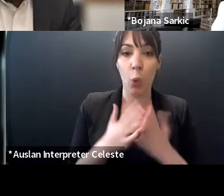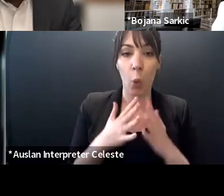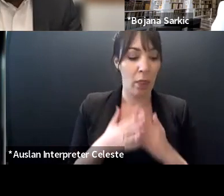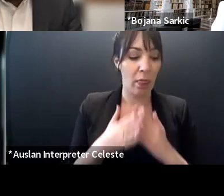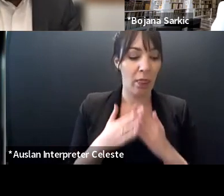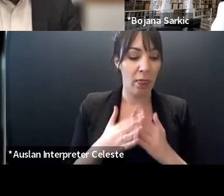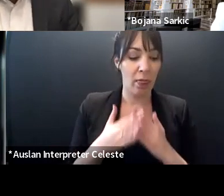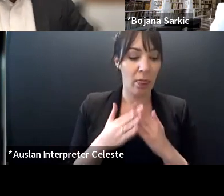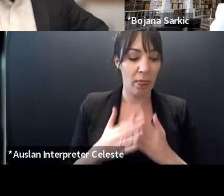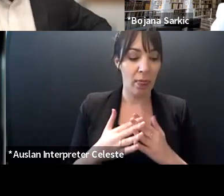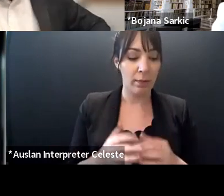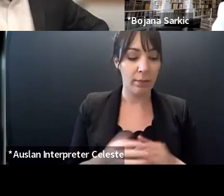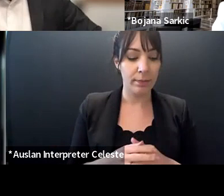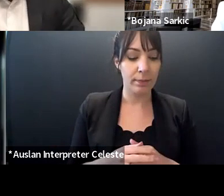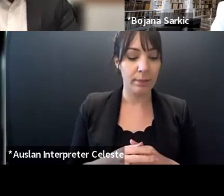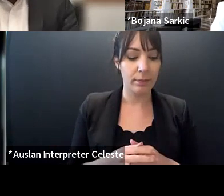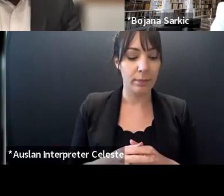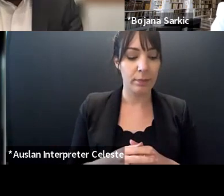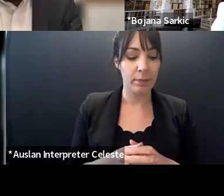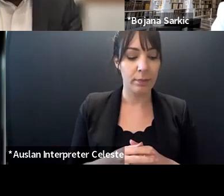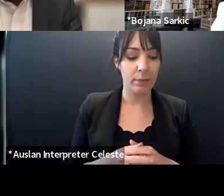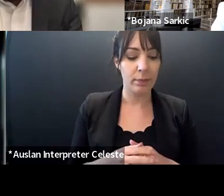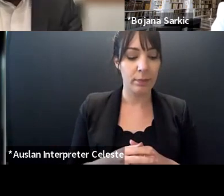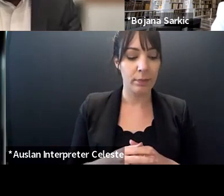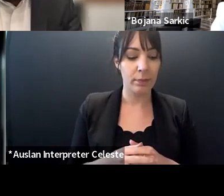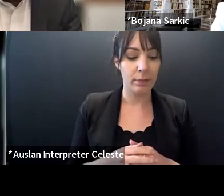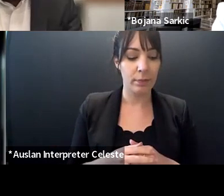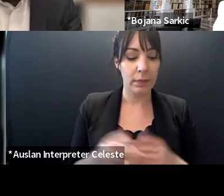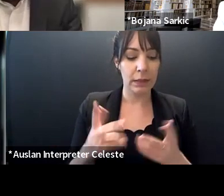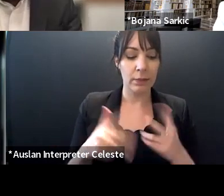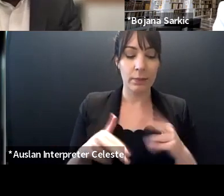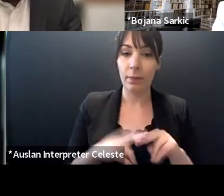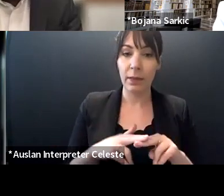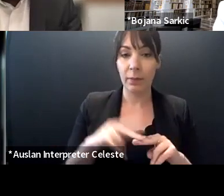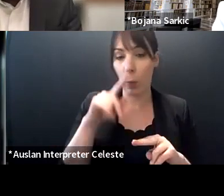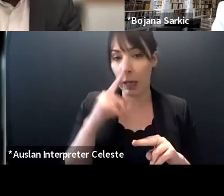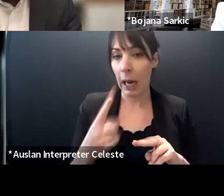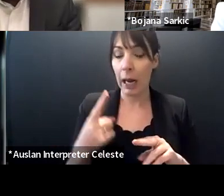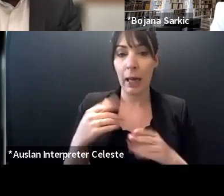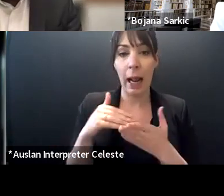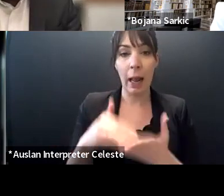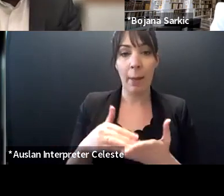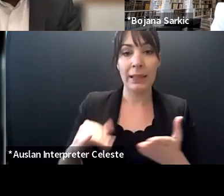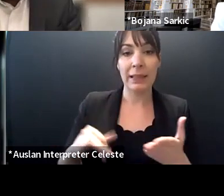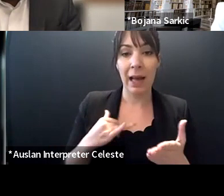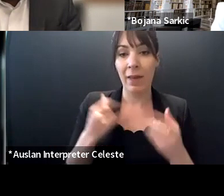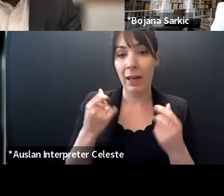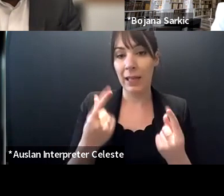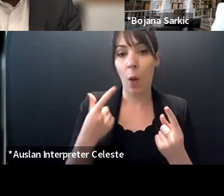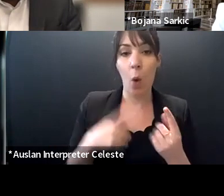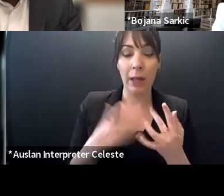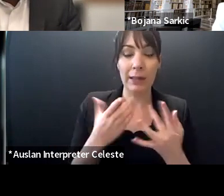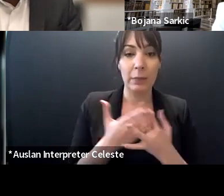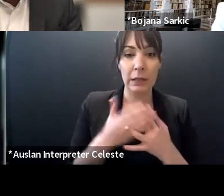staff. And if we don't set those expectations for staff, we can't move forward or provide them with additional time in order to do